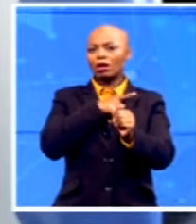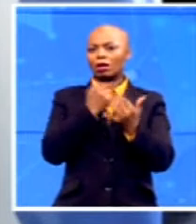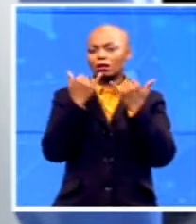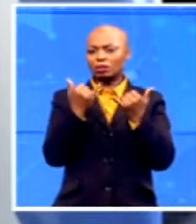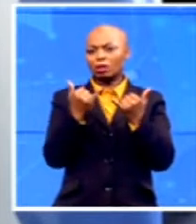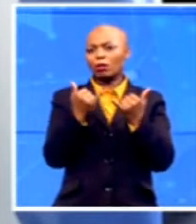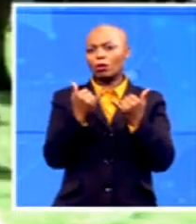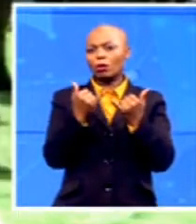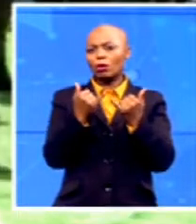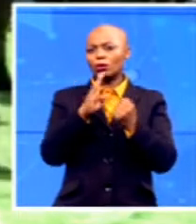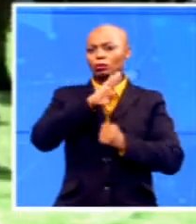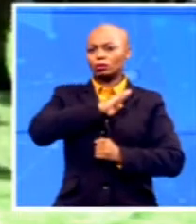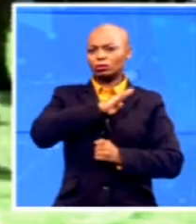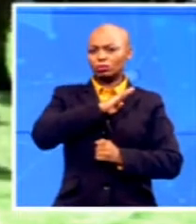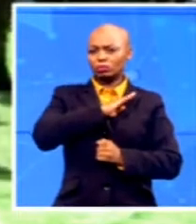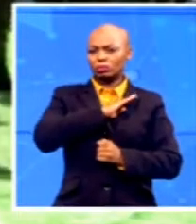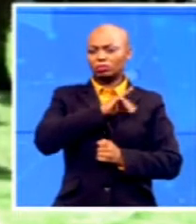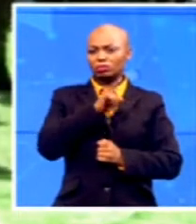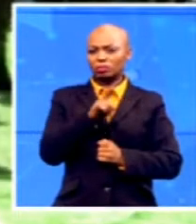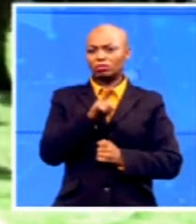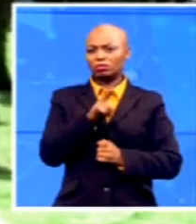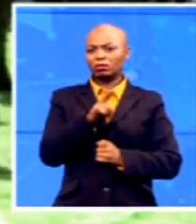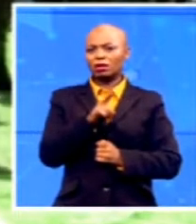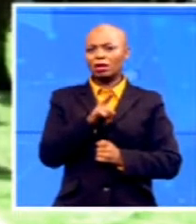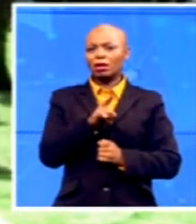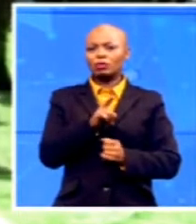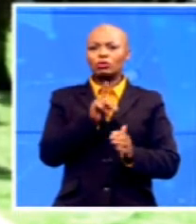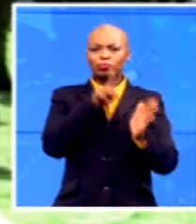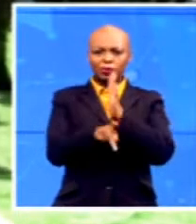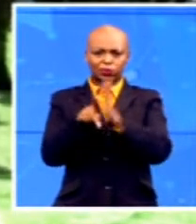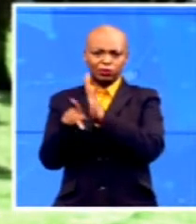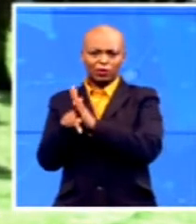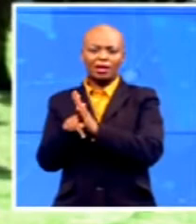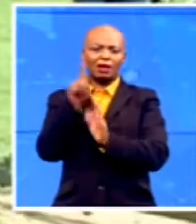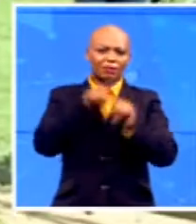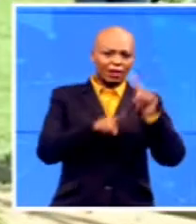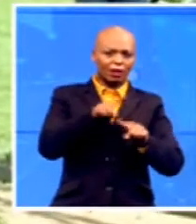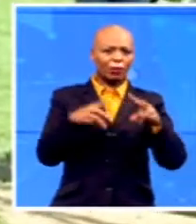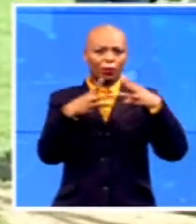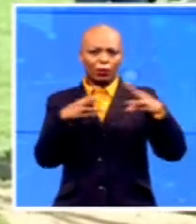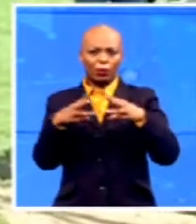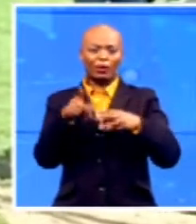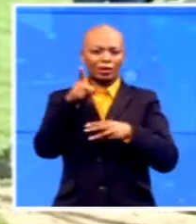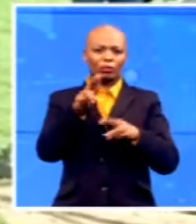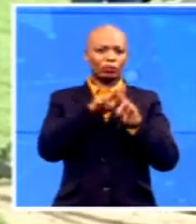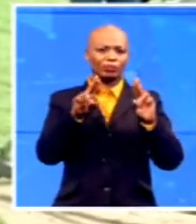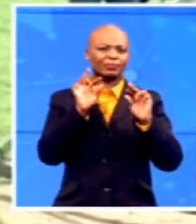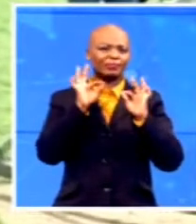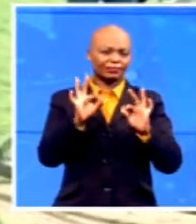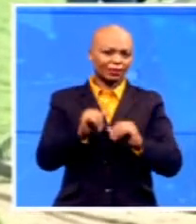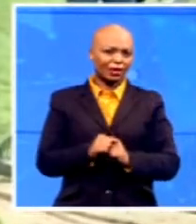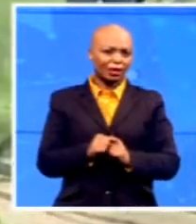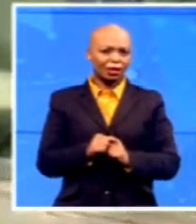particularly abhorrent. The SRSG warned that the Haitian National Police had limited capacity with acute